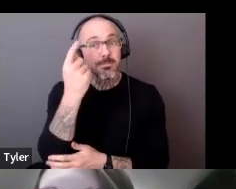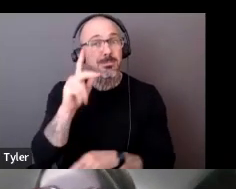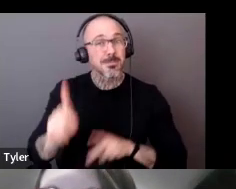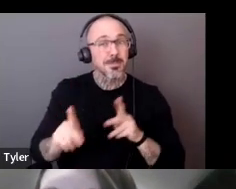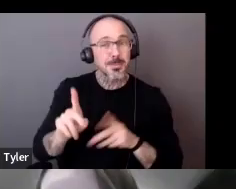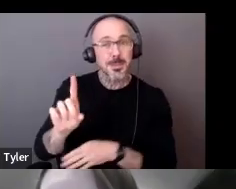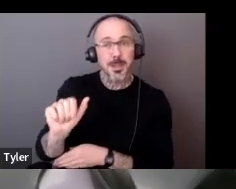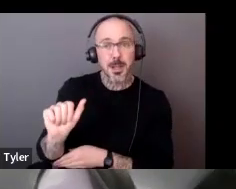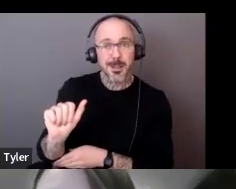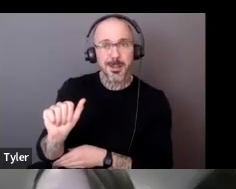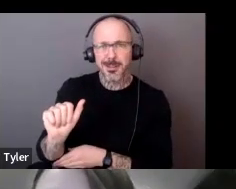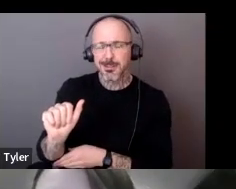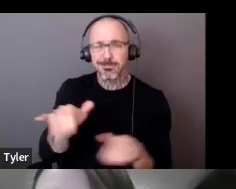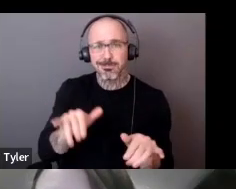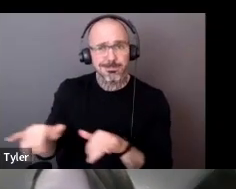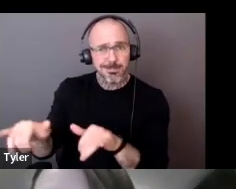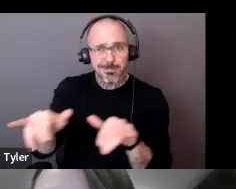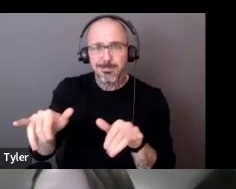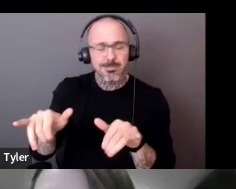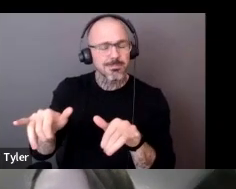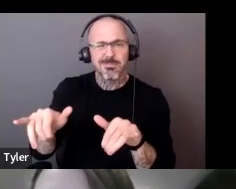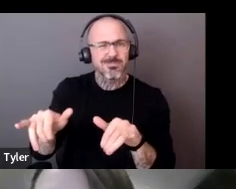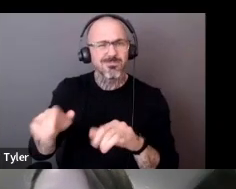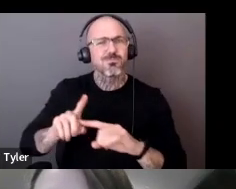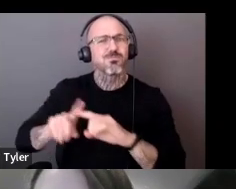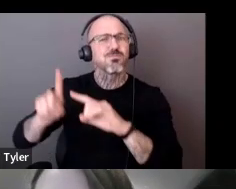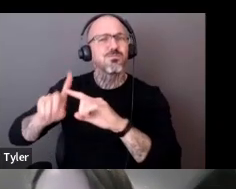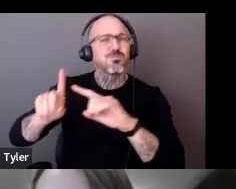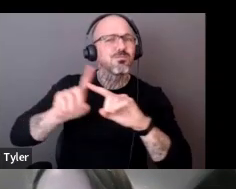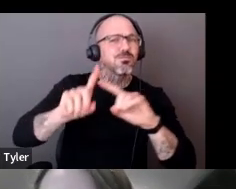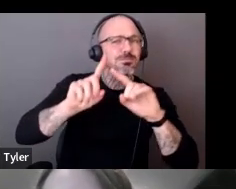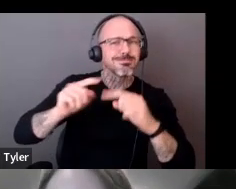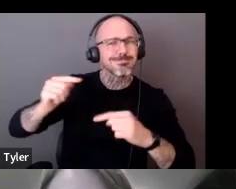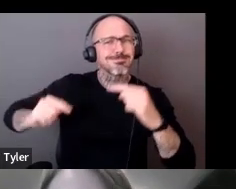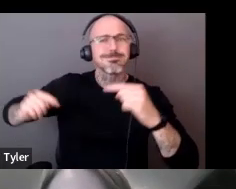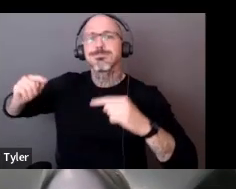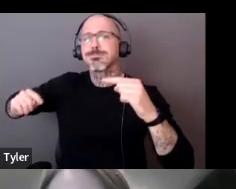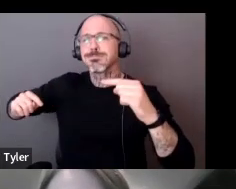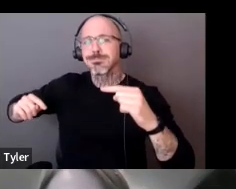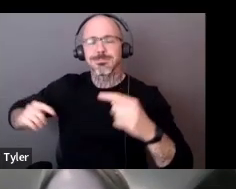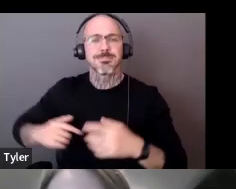individual. So in order to